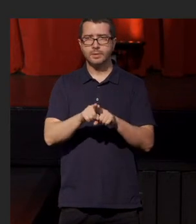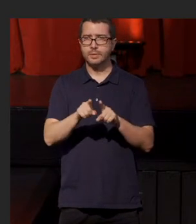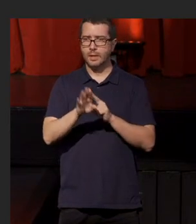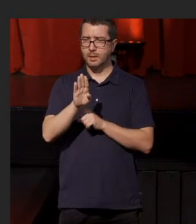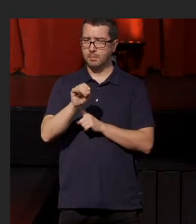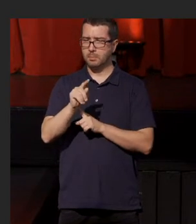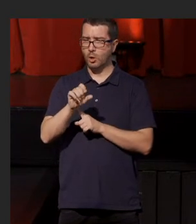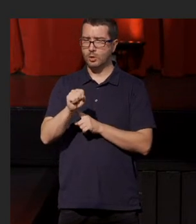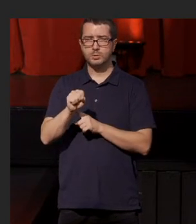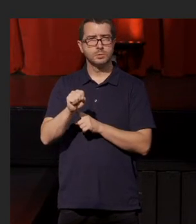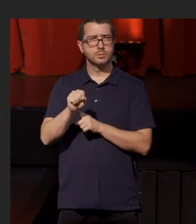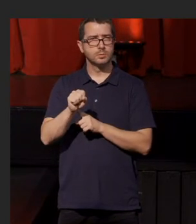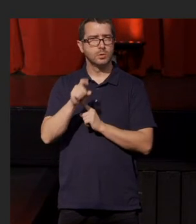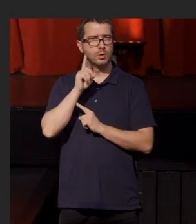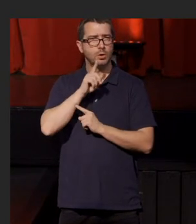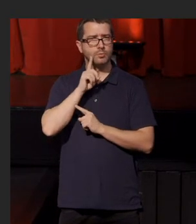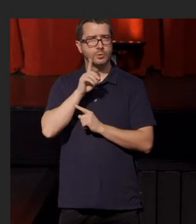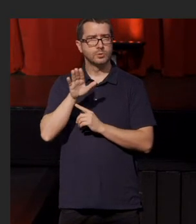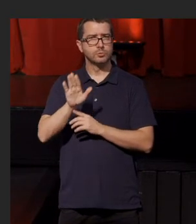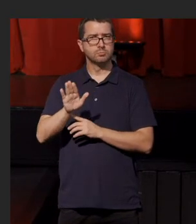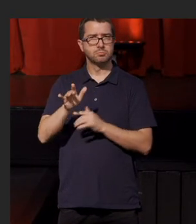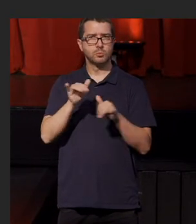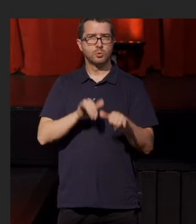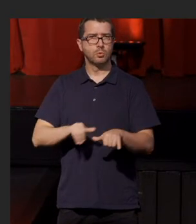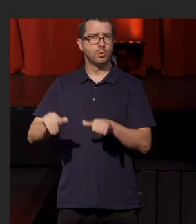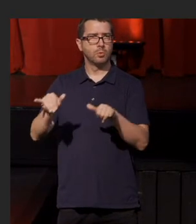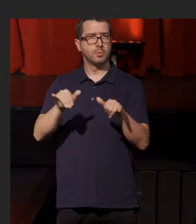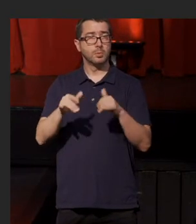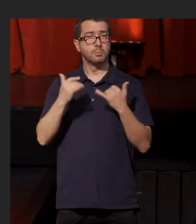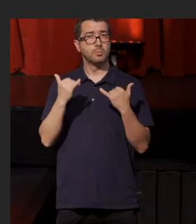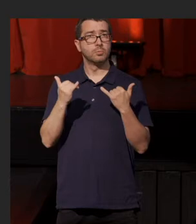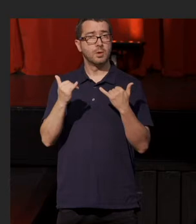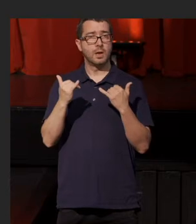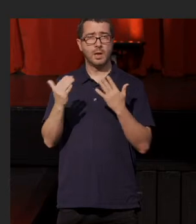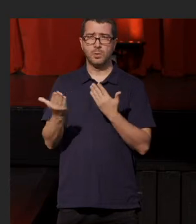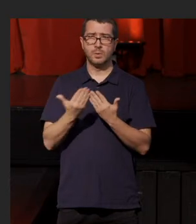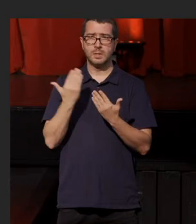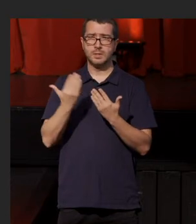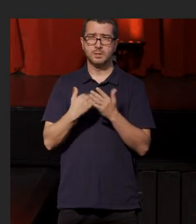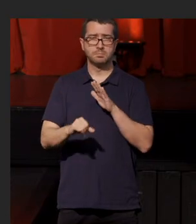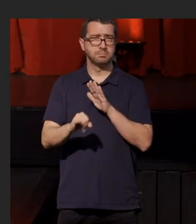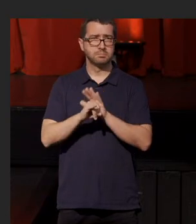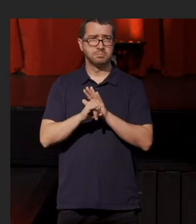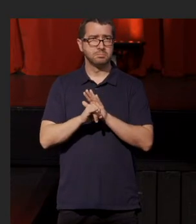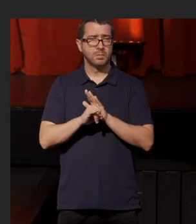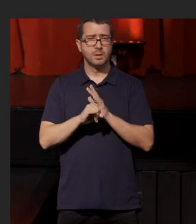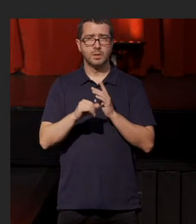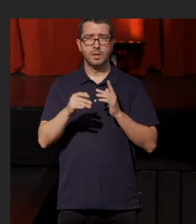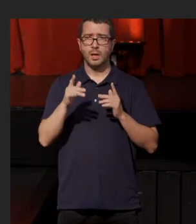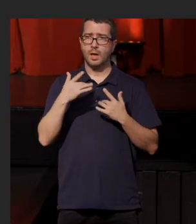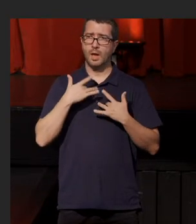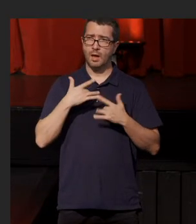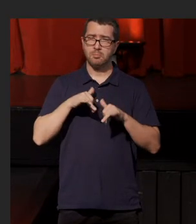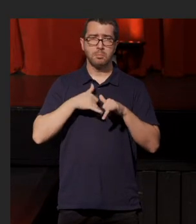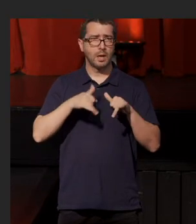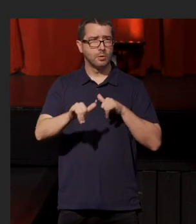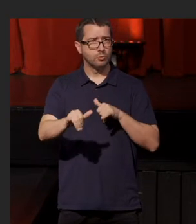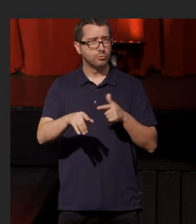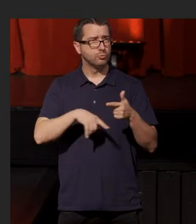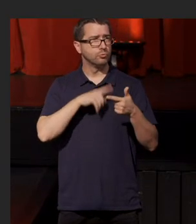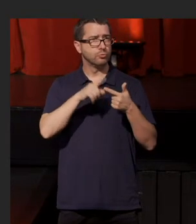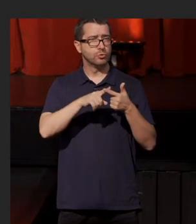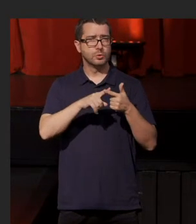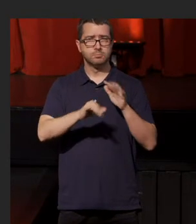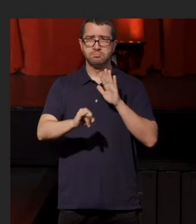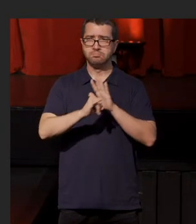these artificial accounts, were quite common, but actually they're fairly easy to discern. They have certain patterns or signatures,